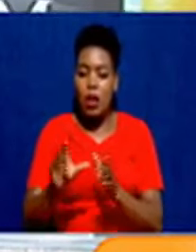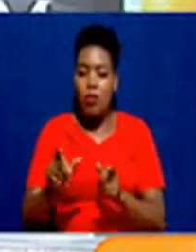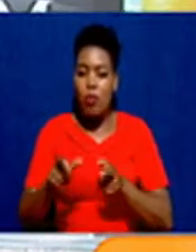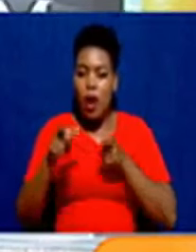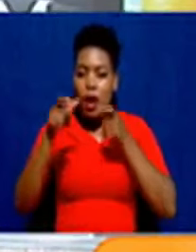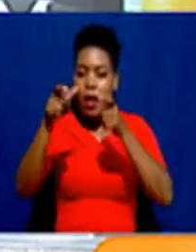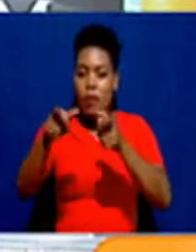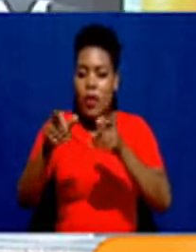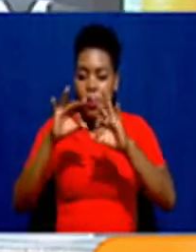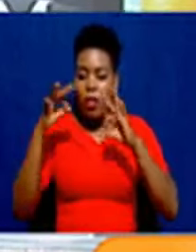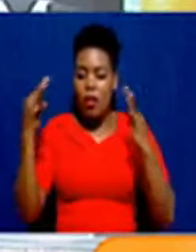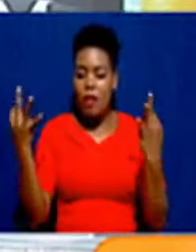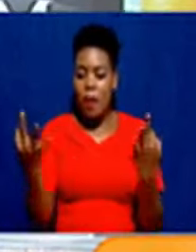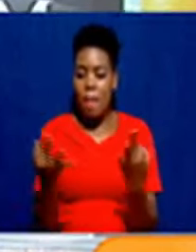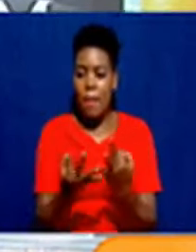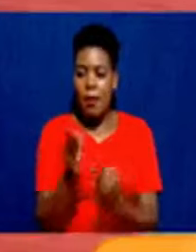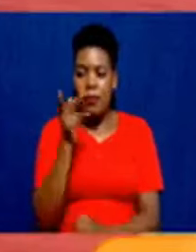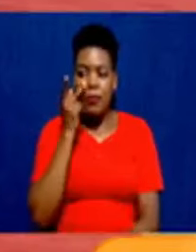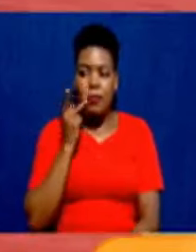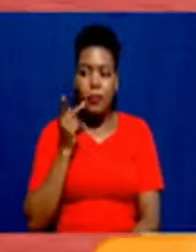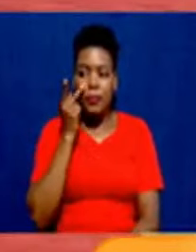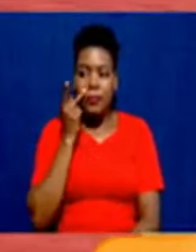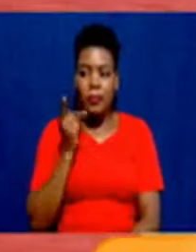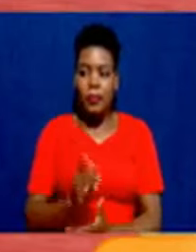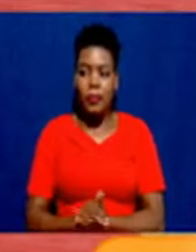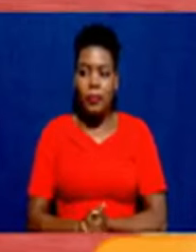officially to the family.